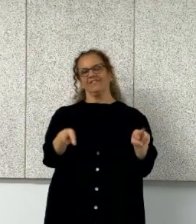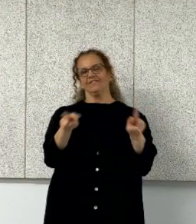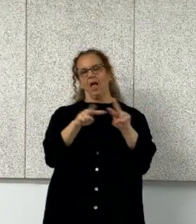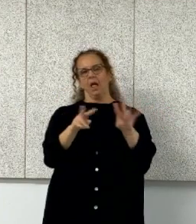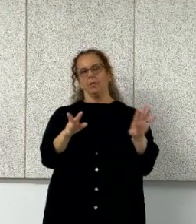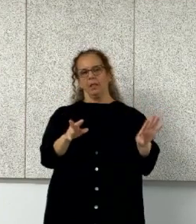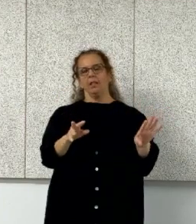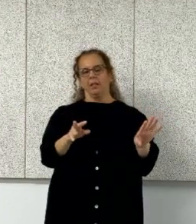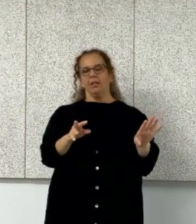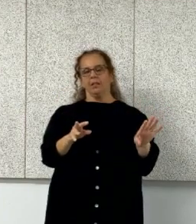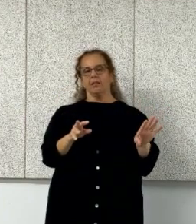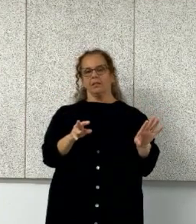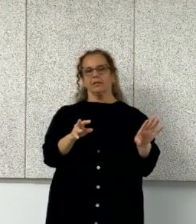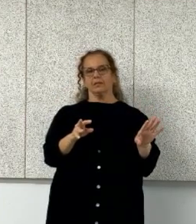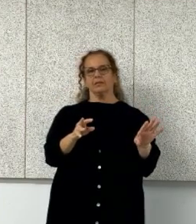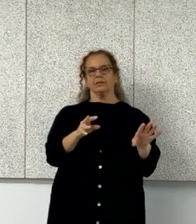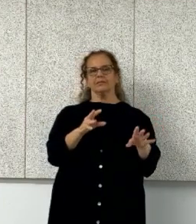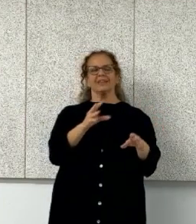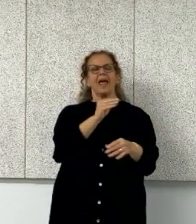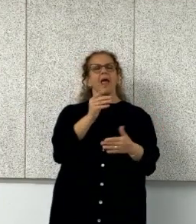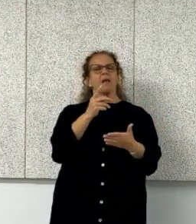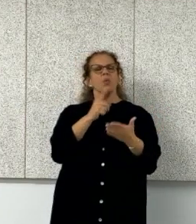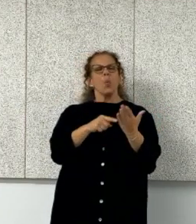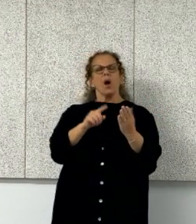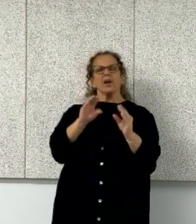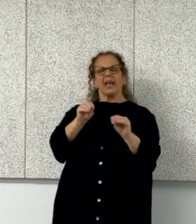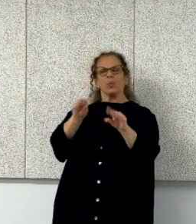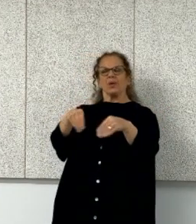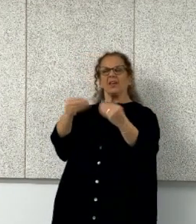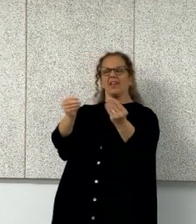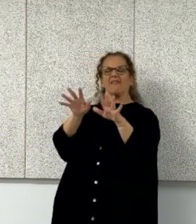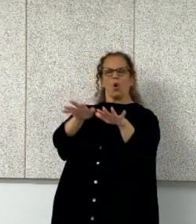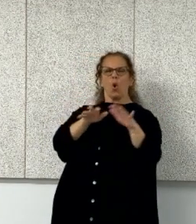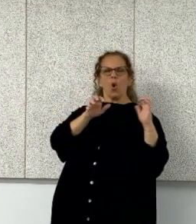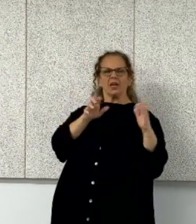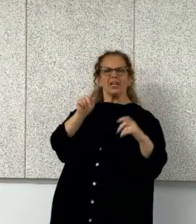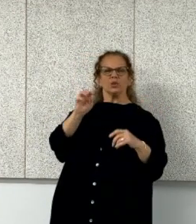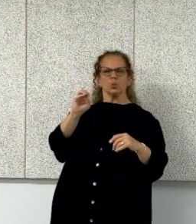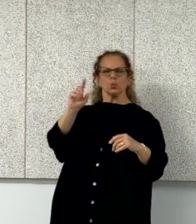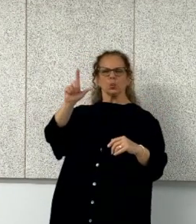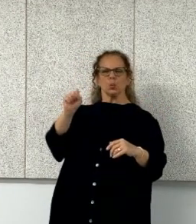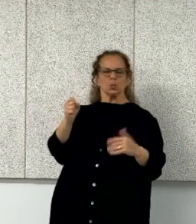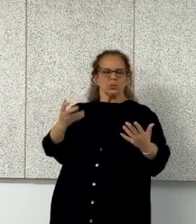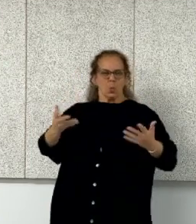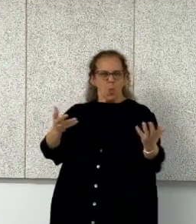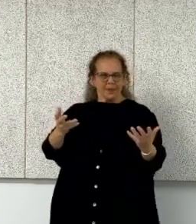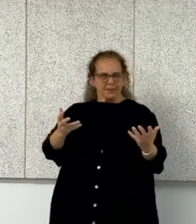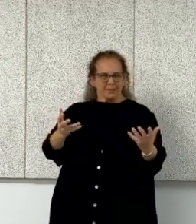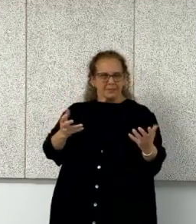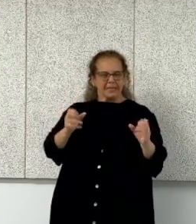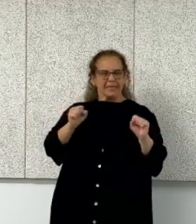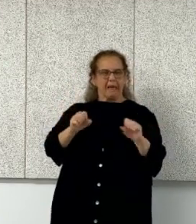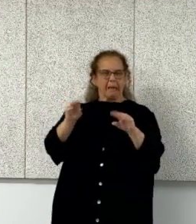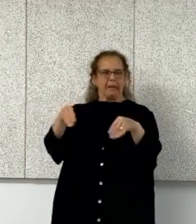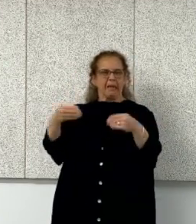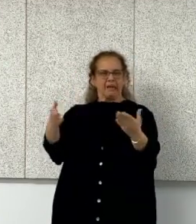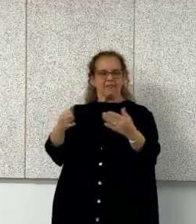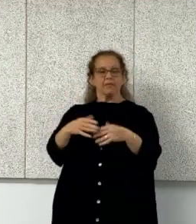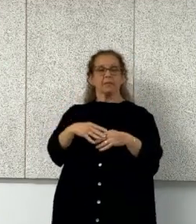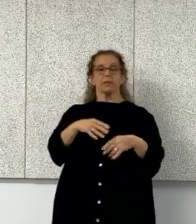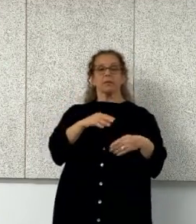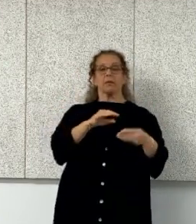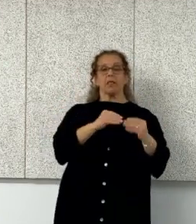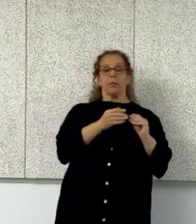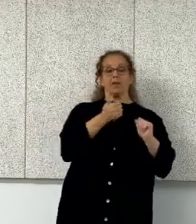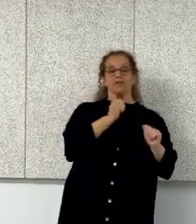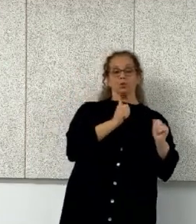yourself. Yeah. And what tools can we give our audiences to help that conversation? Like, can the number of shows that I've seen versus the number of post-show emails